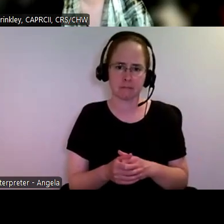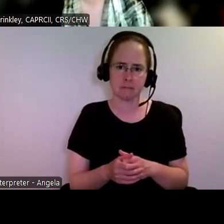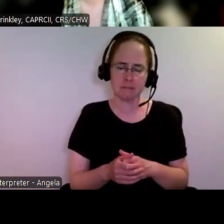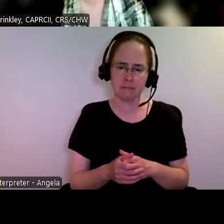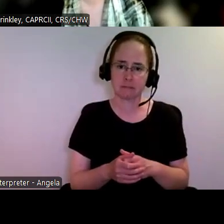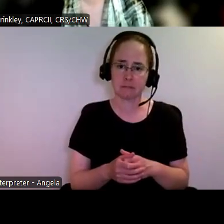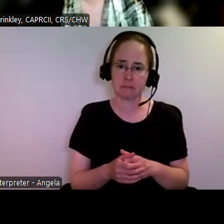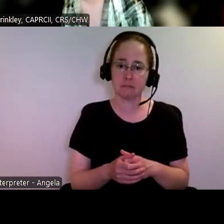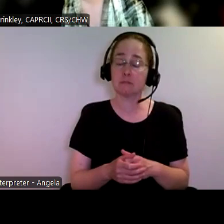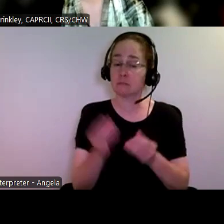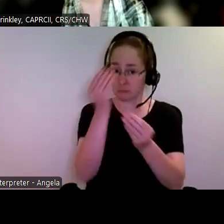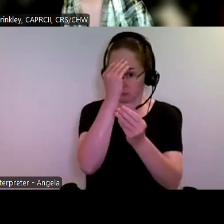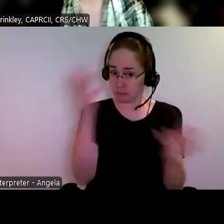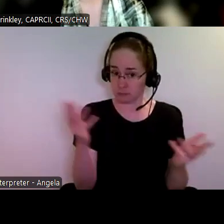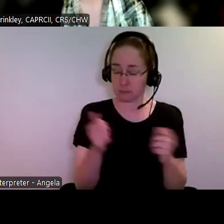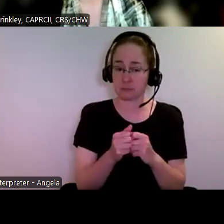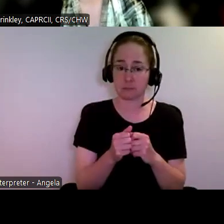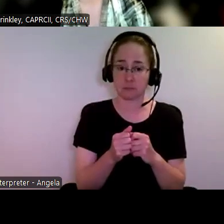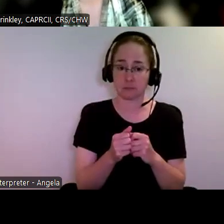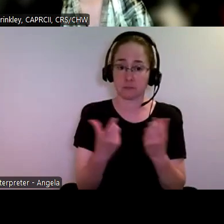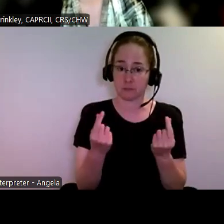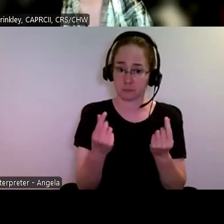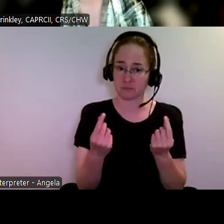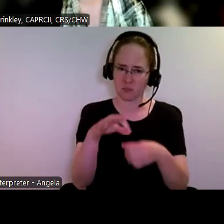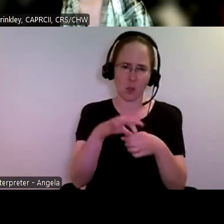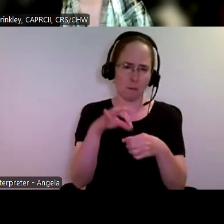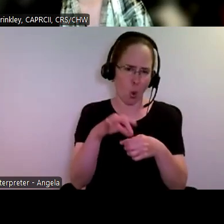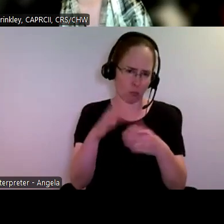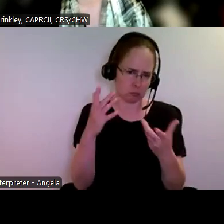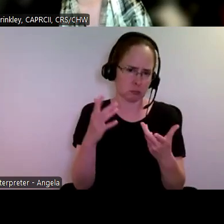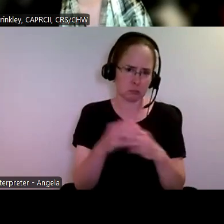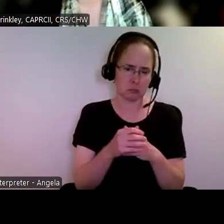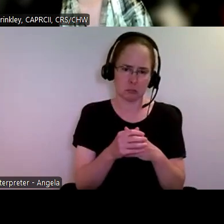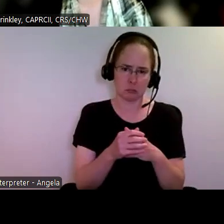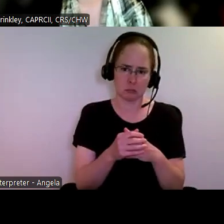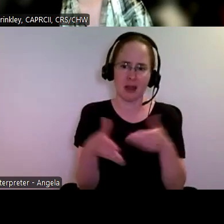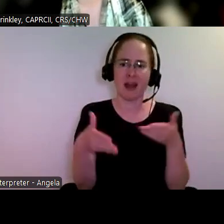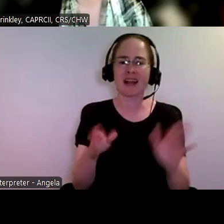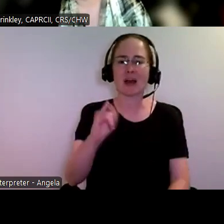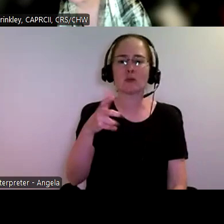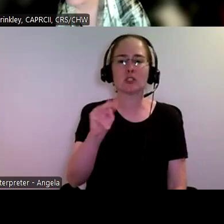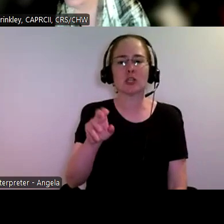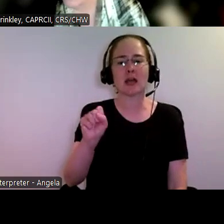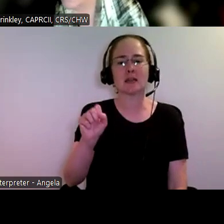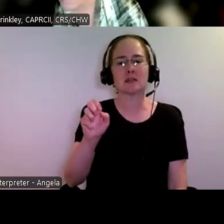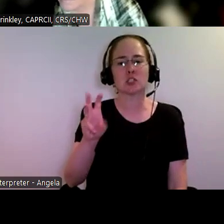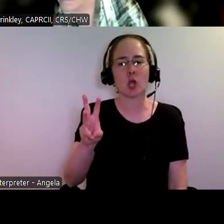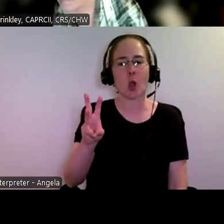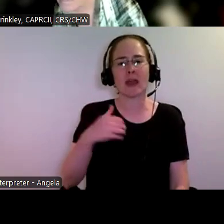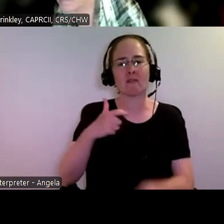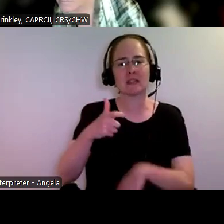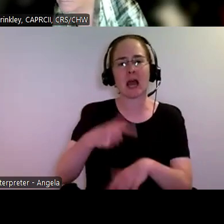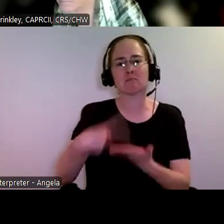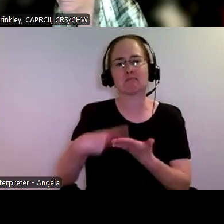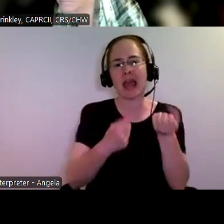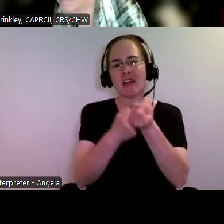So to all of our participants, we're going to do this poll as a starting point and give Jen Snow some space to talk about our advocacy, how NAMI is helping